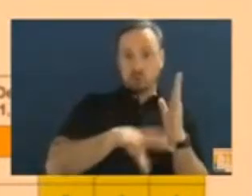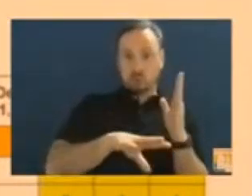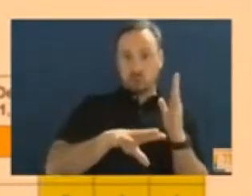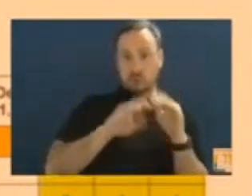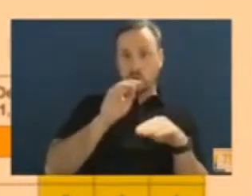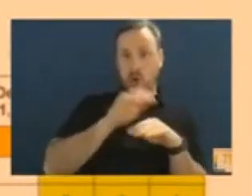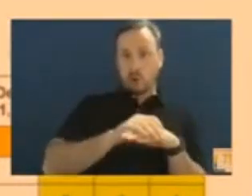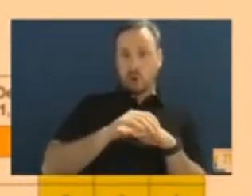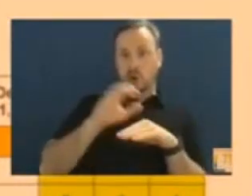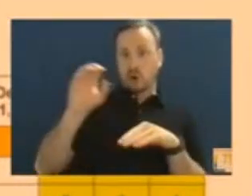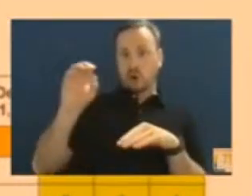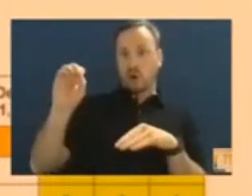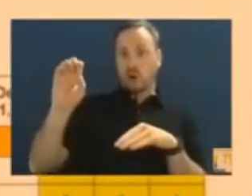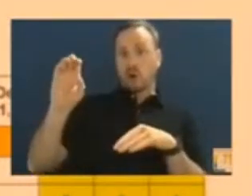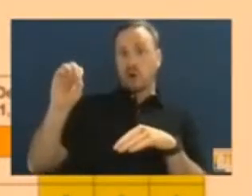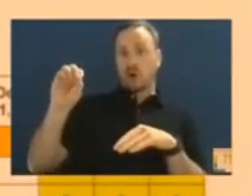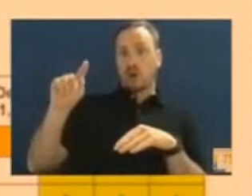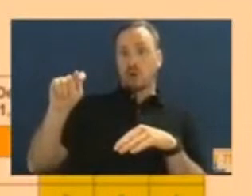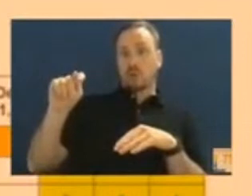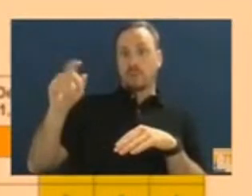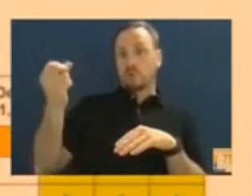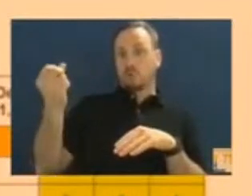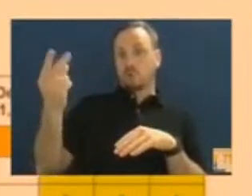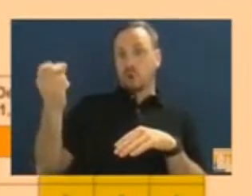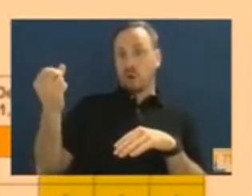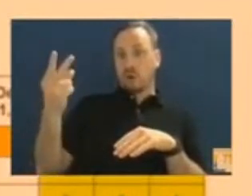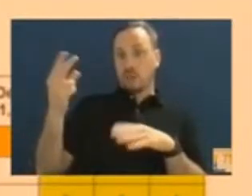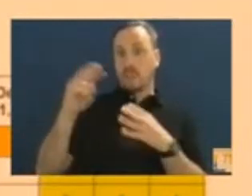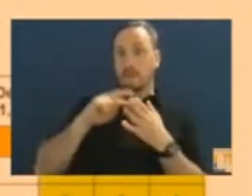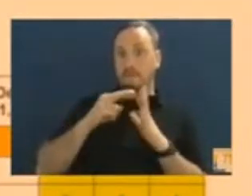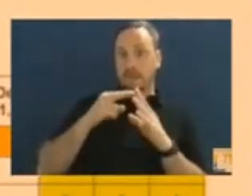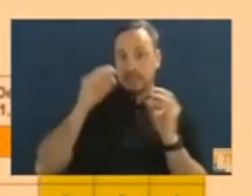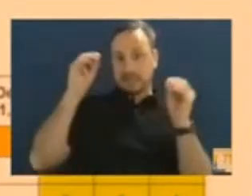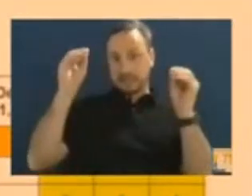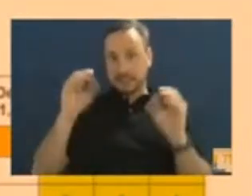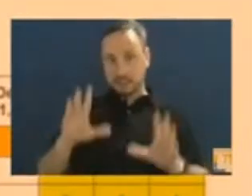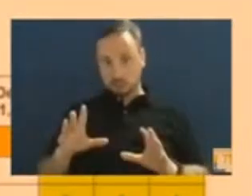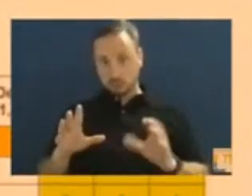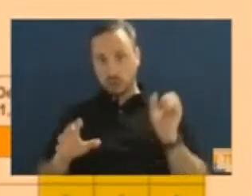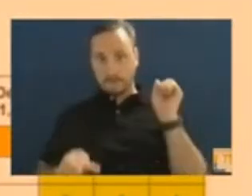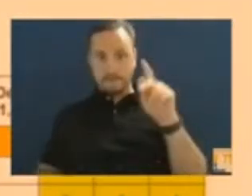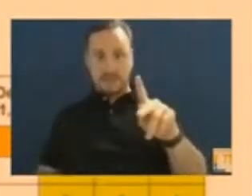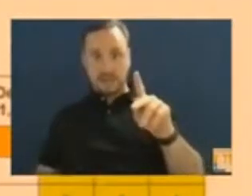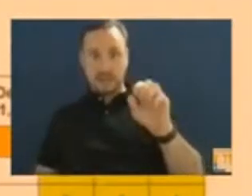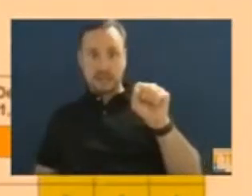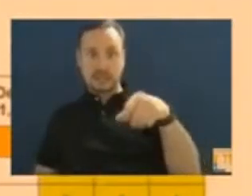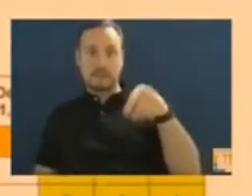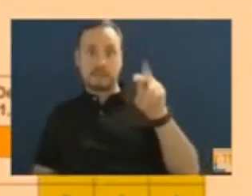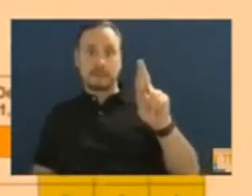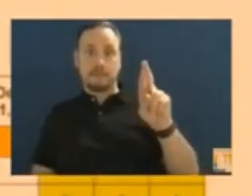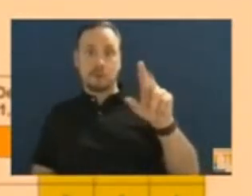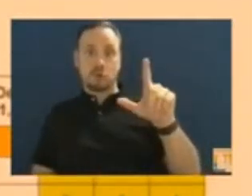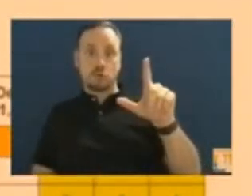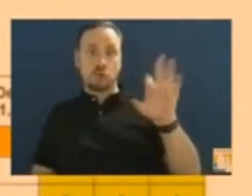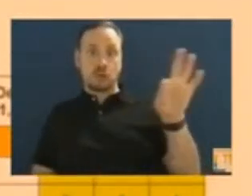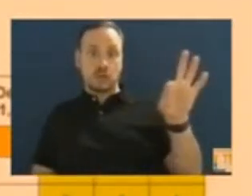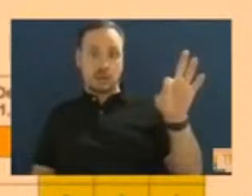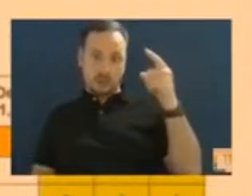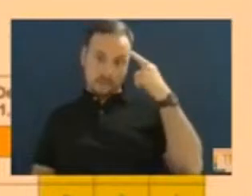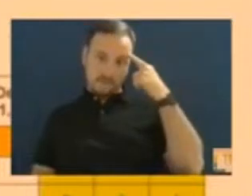October 12th, which means our teachers would return September 29th for our pre-K